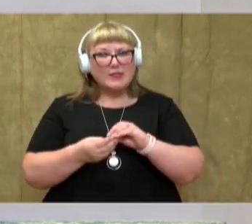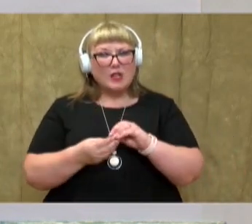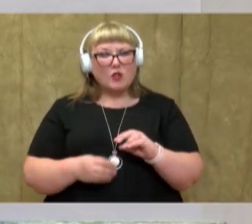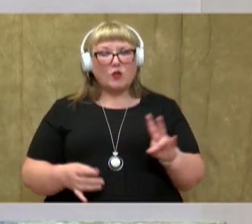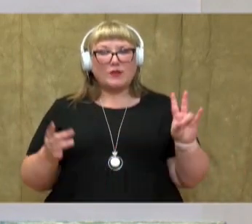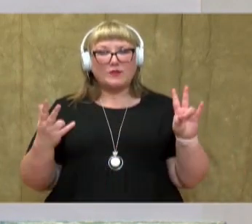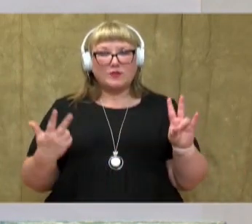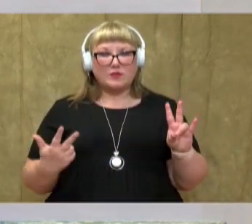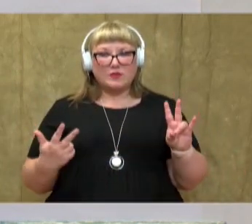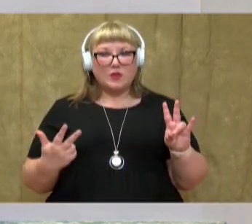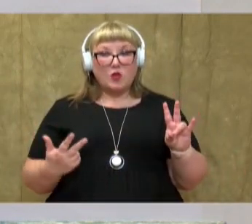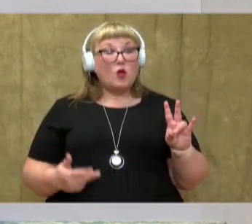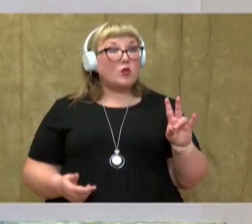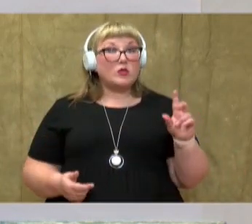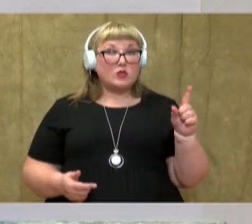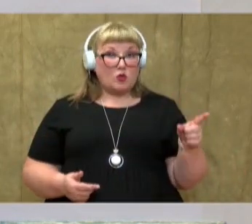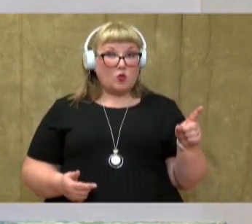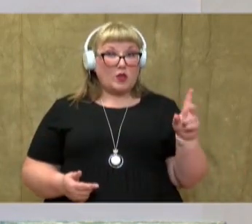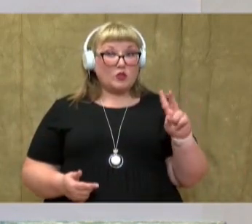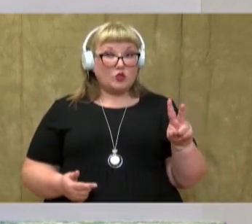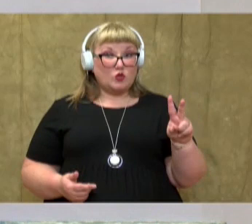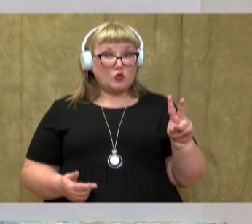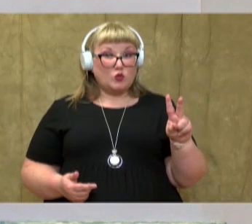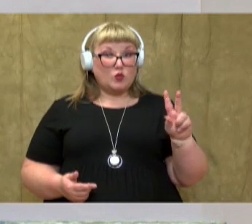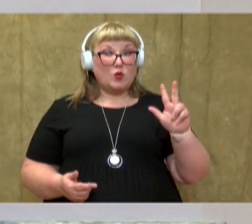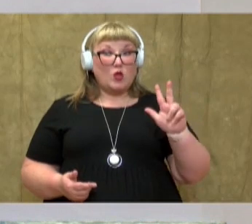blue basket?